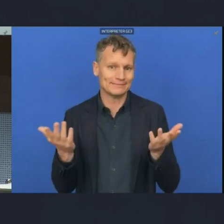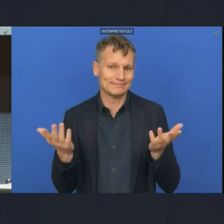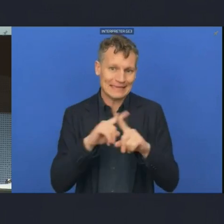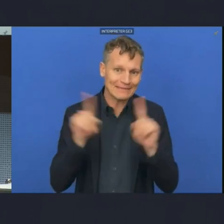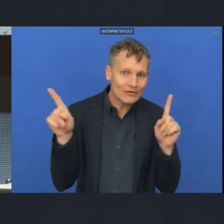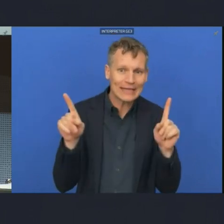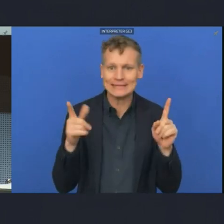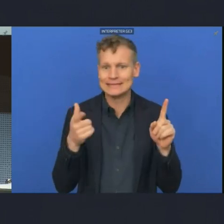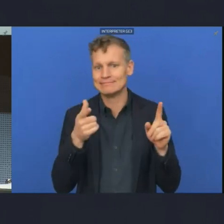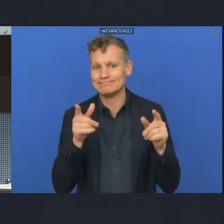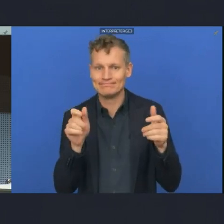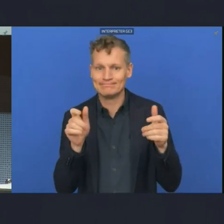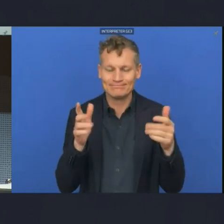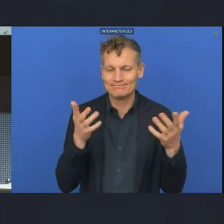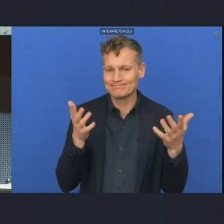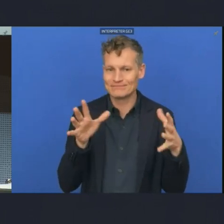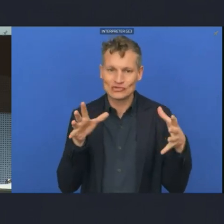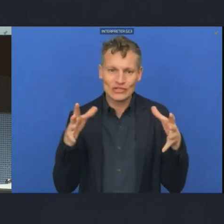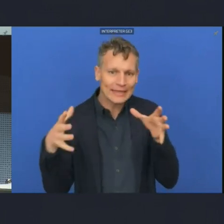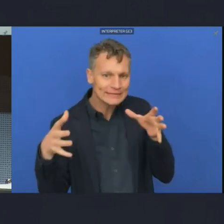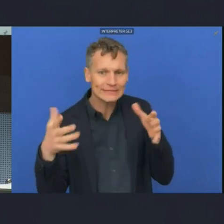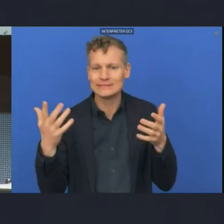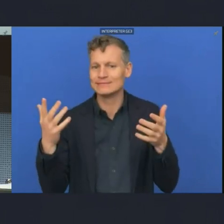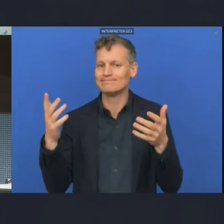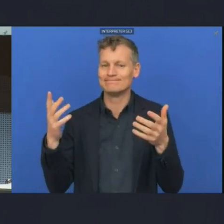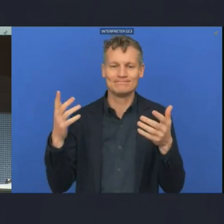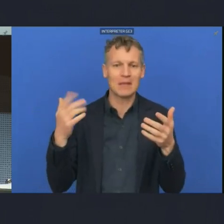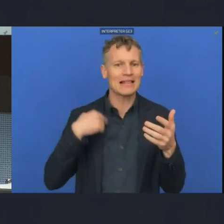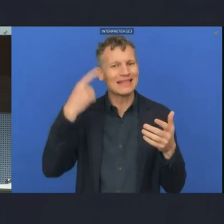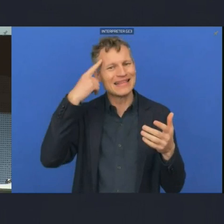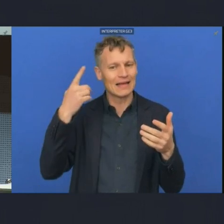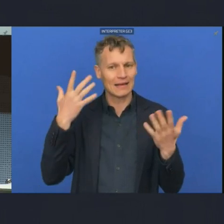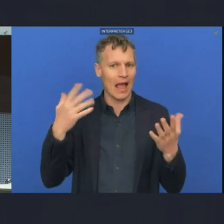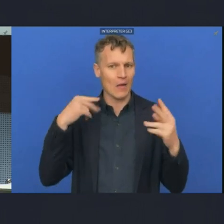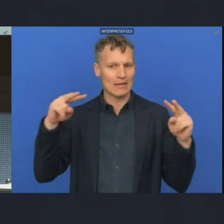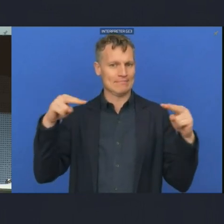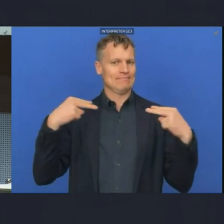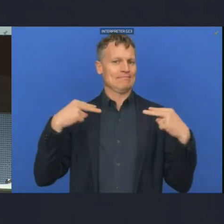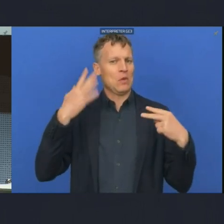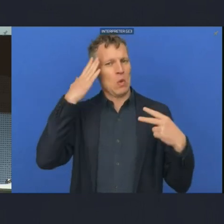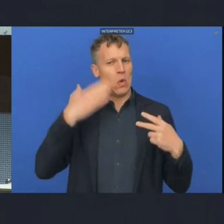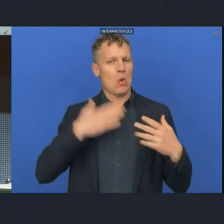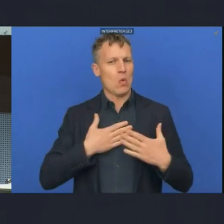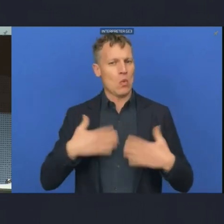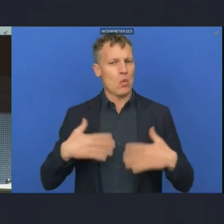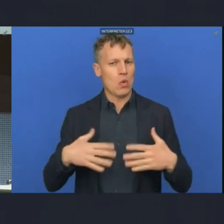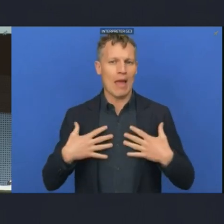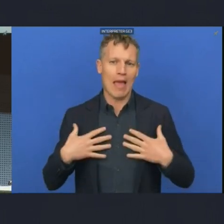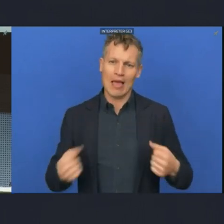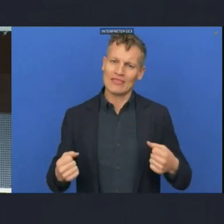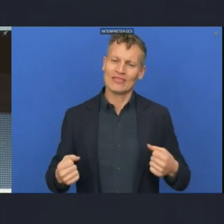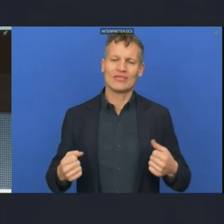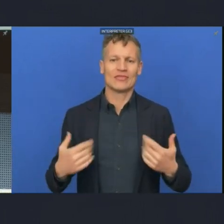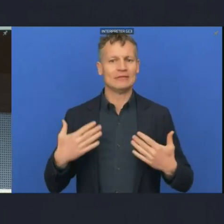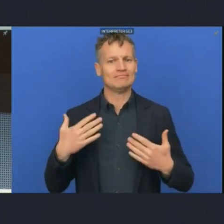we appreciated the importance of our health, of our well-being, for us in society is very, very